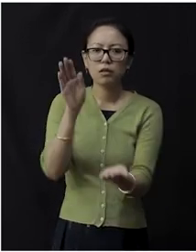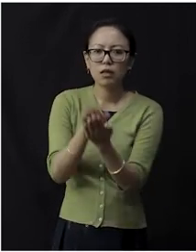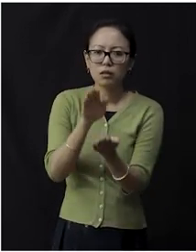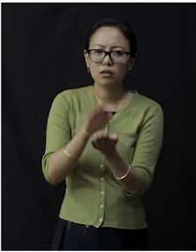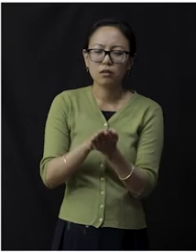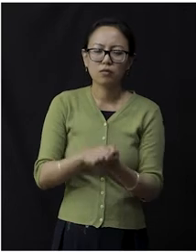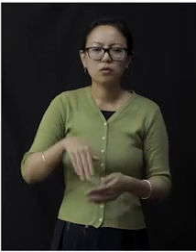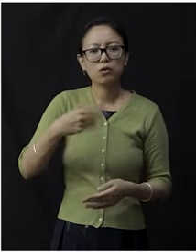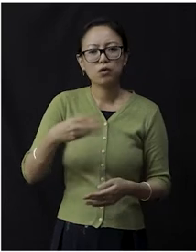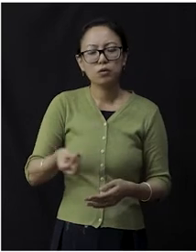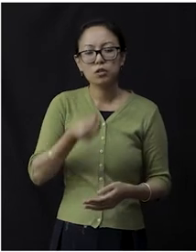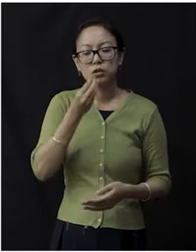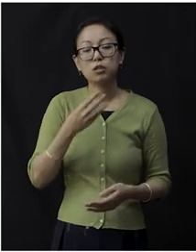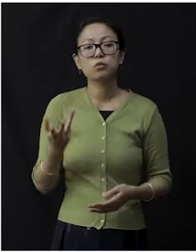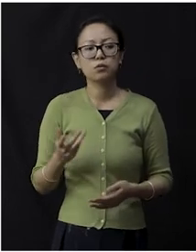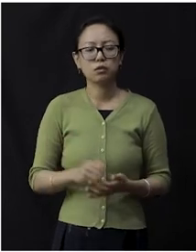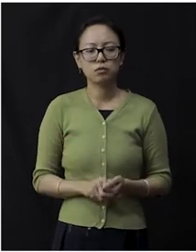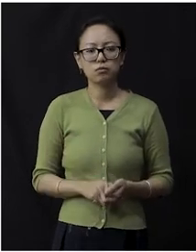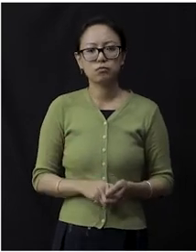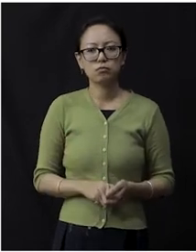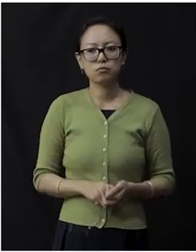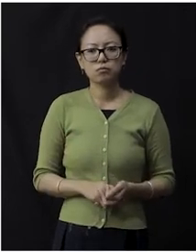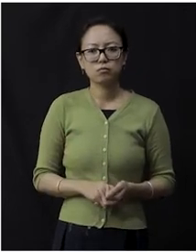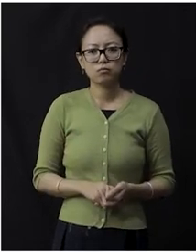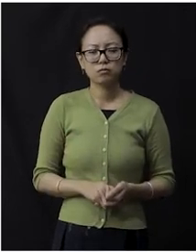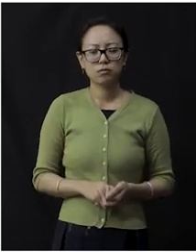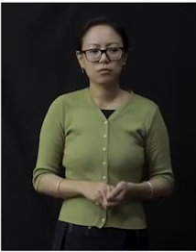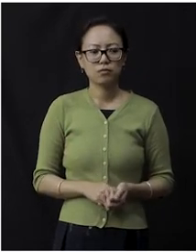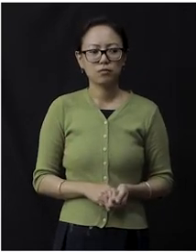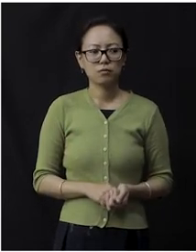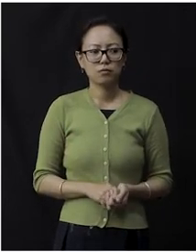the elephant gets stuck in the crocodile's mouth.